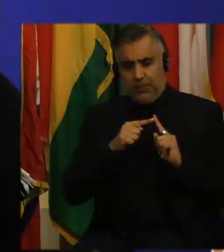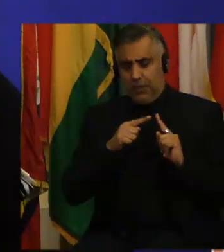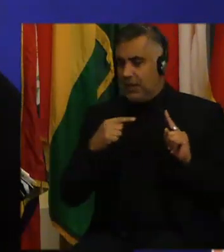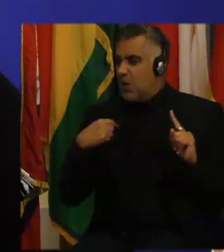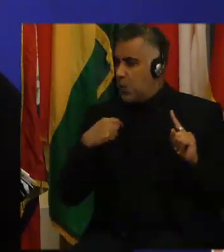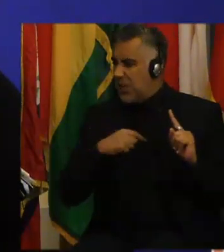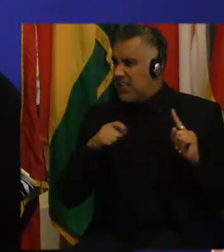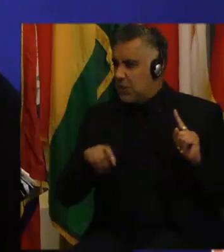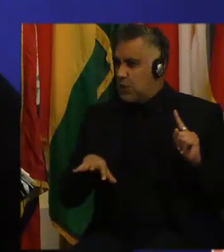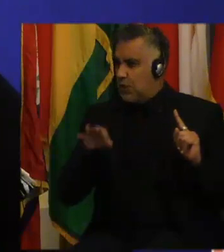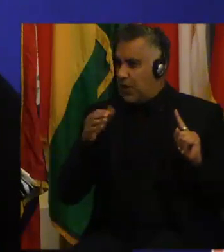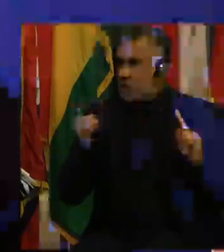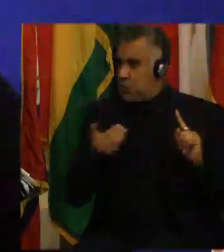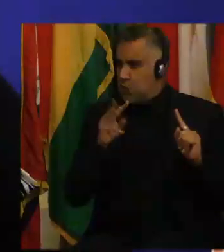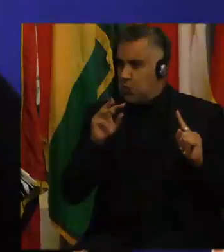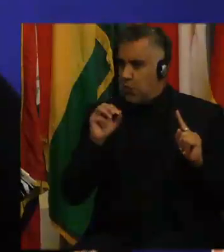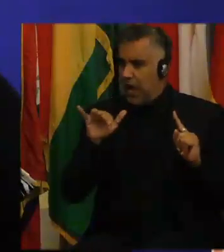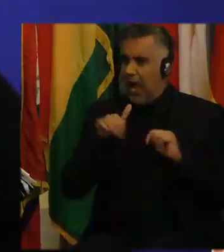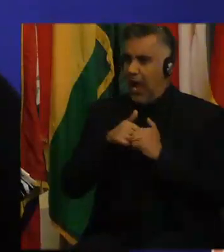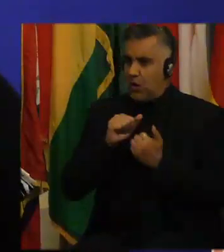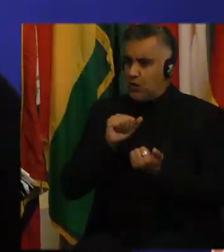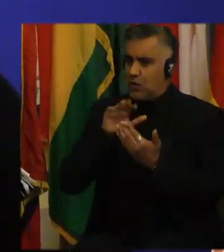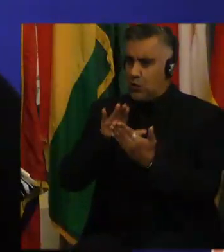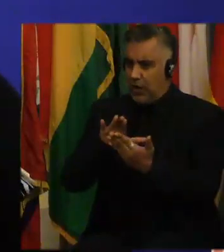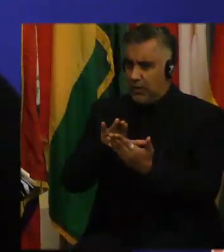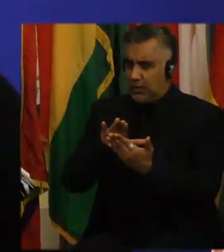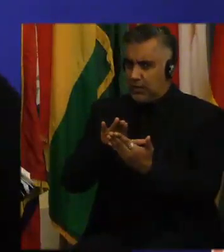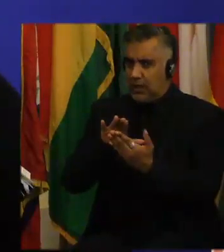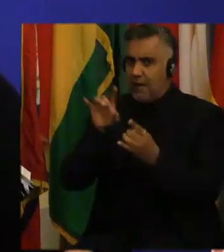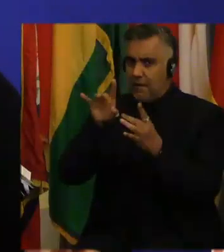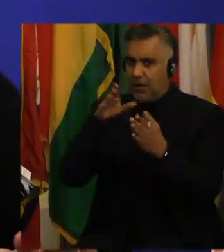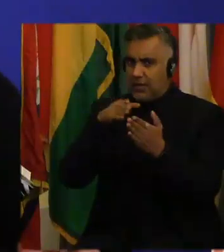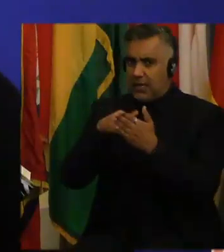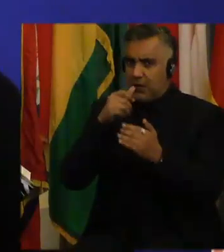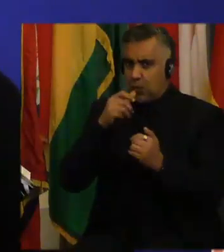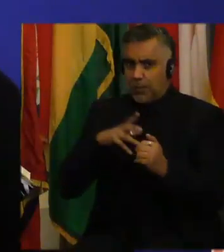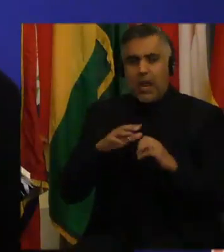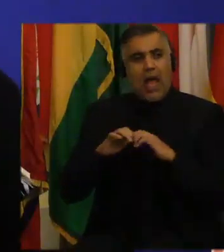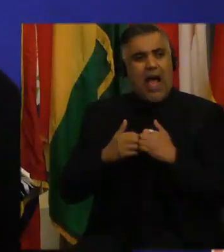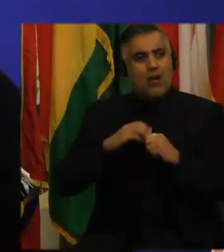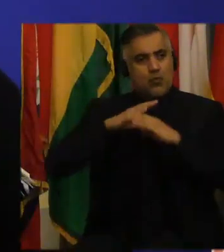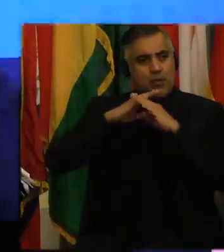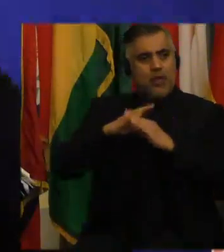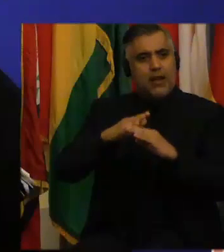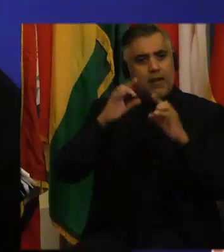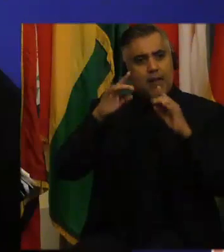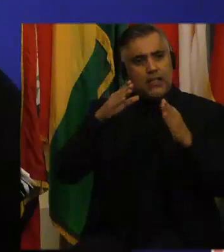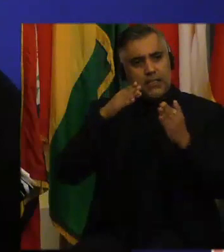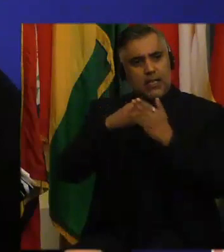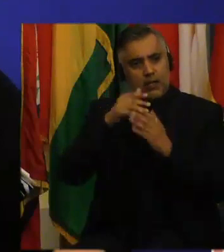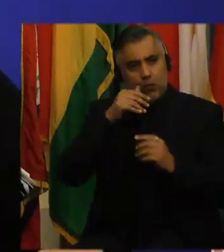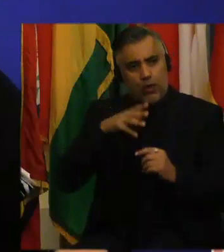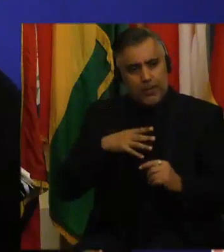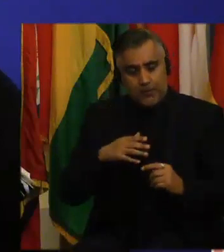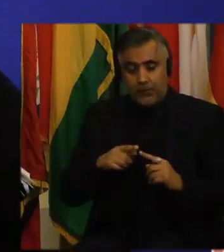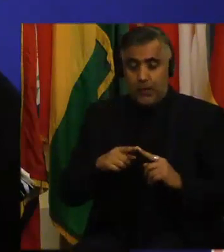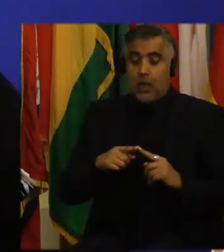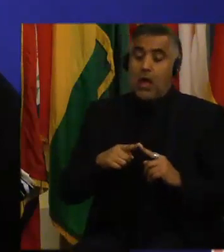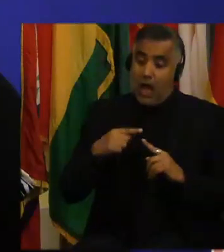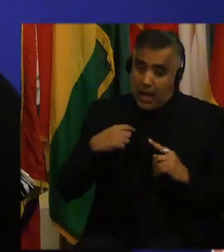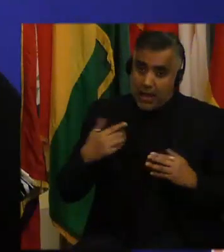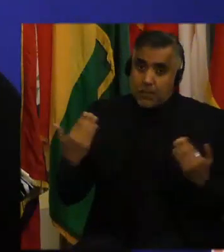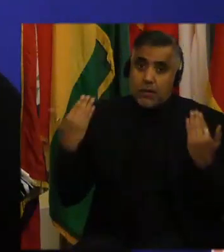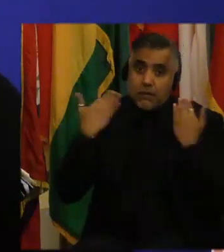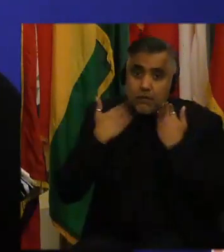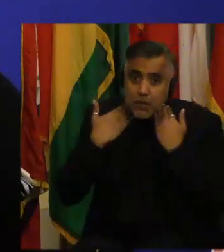a new way how to address violence against women, how to prevent violence against women. And I'm deeply convinced